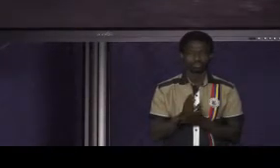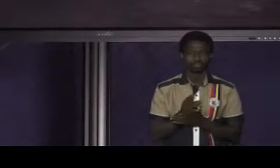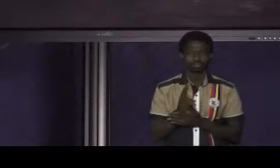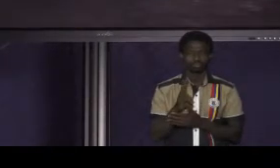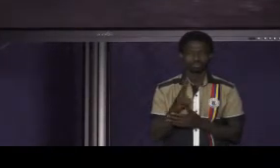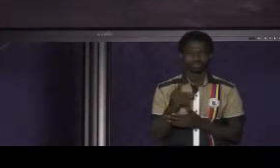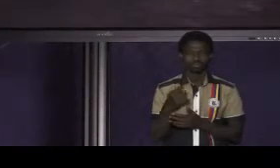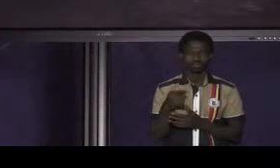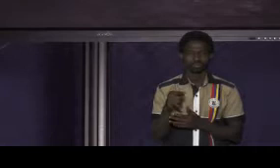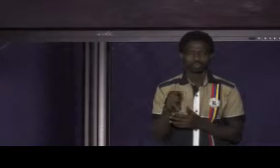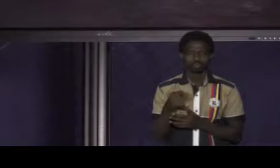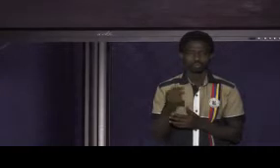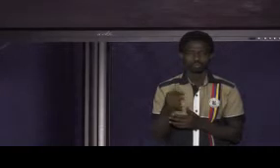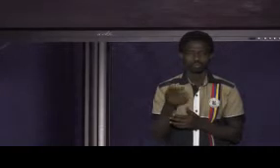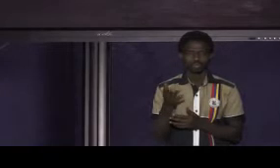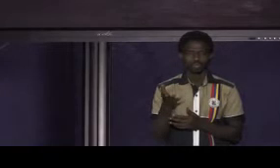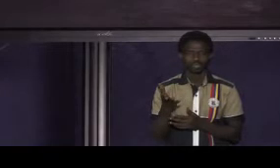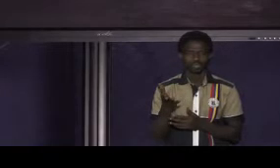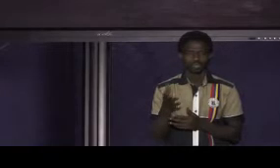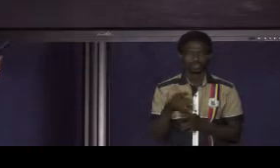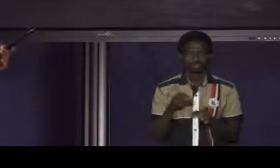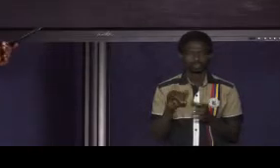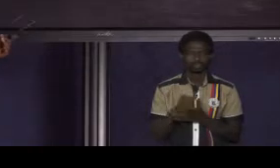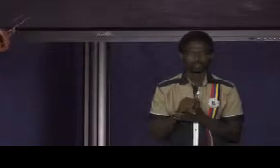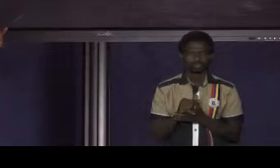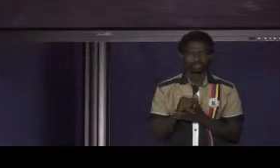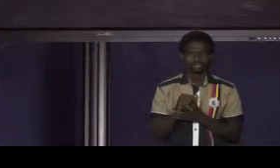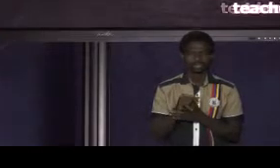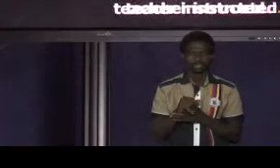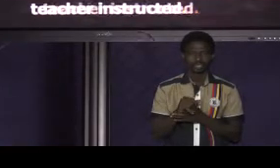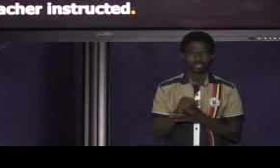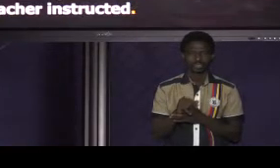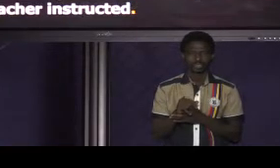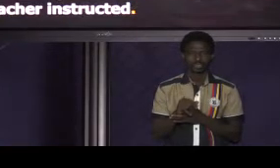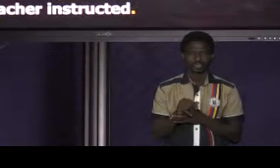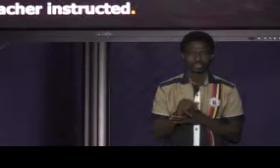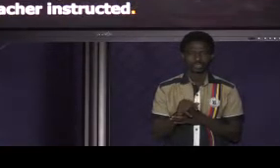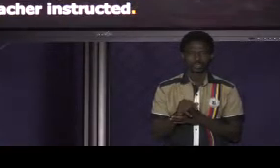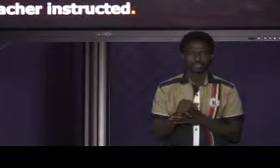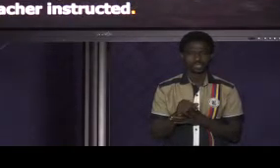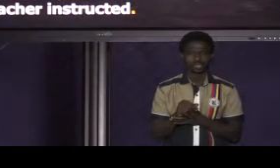too. Did you do that? Smart children.